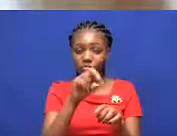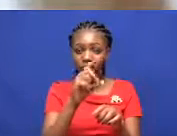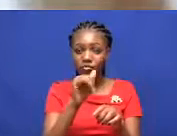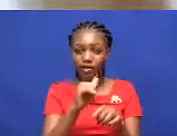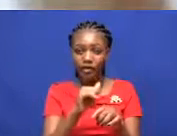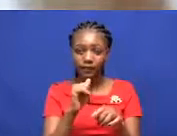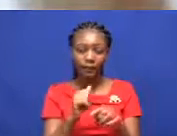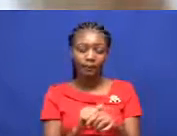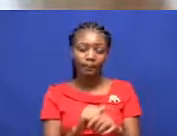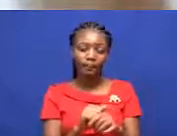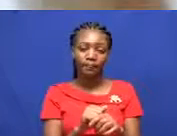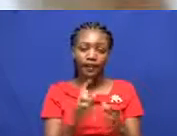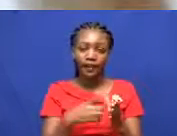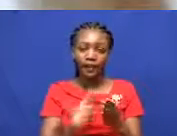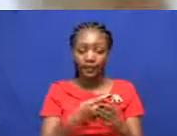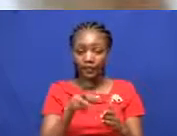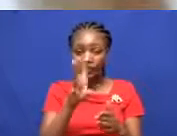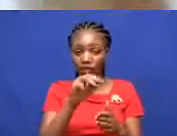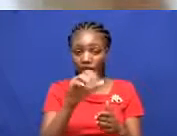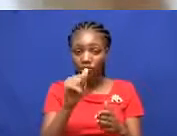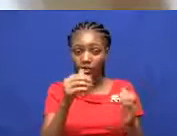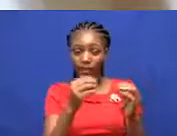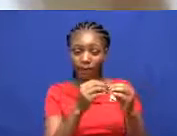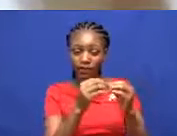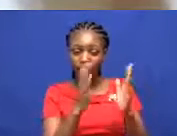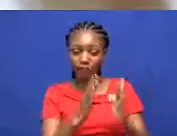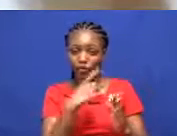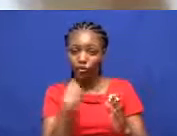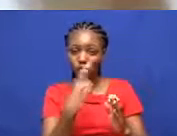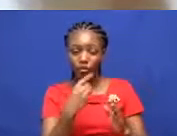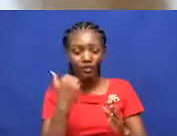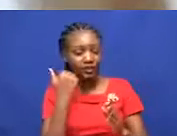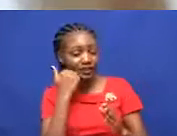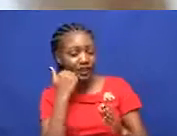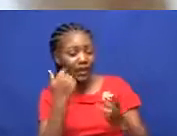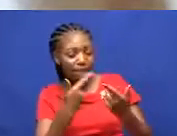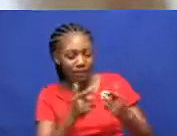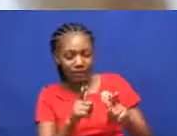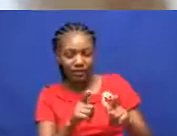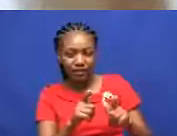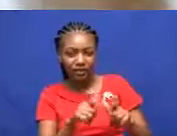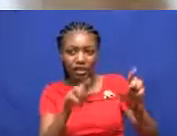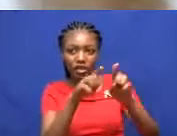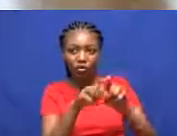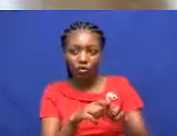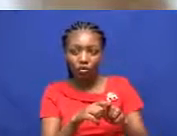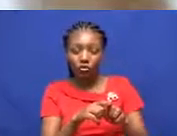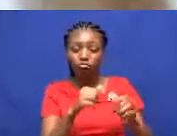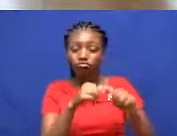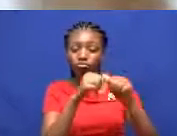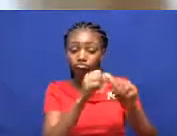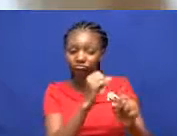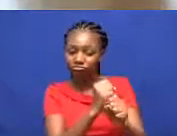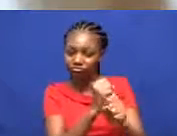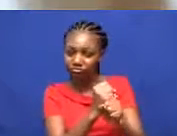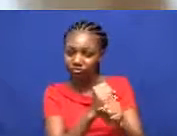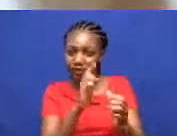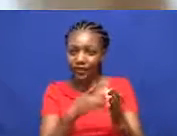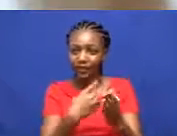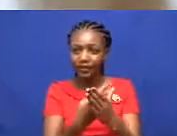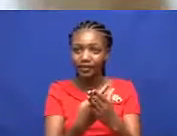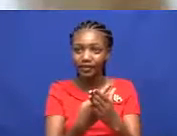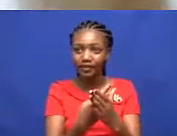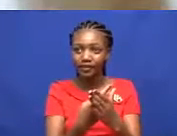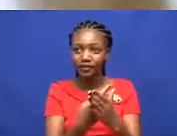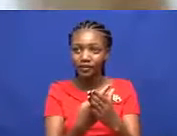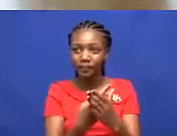story of someone who had also cerebral palsy, but then he was making ads, so, and beads, if I